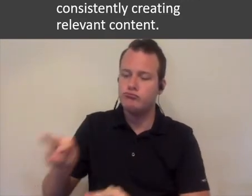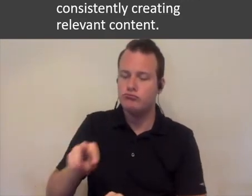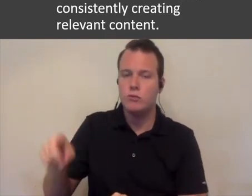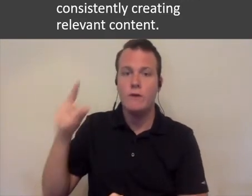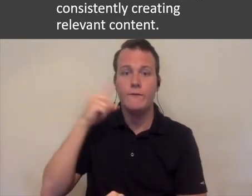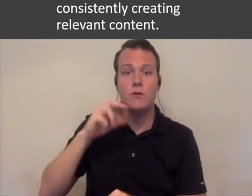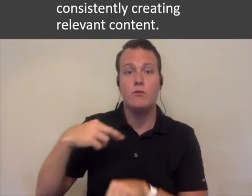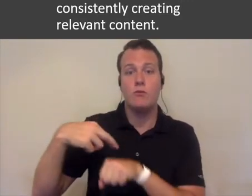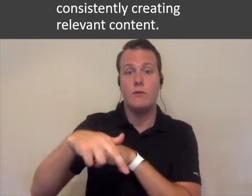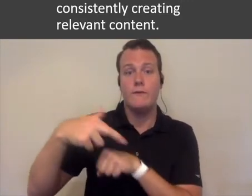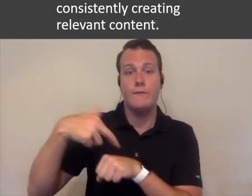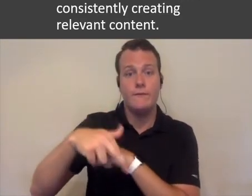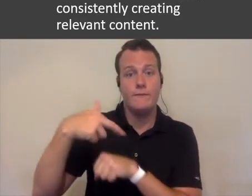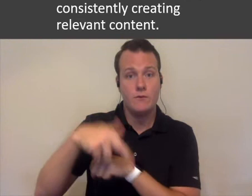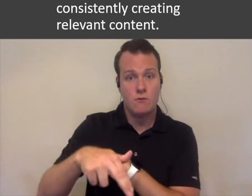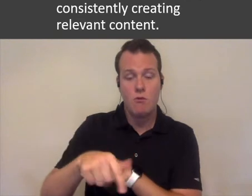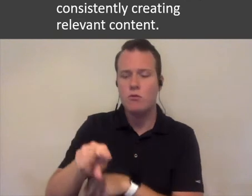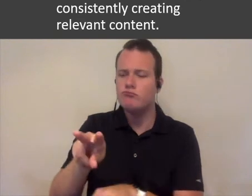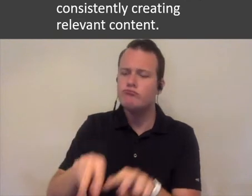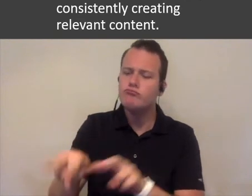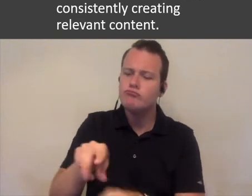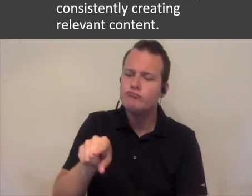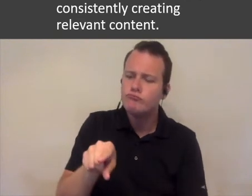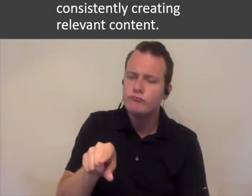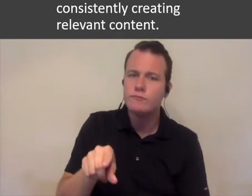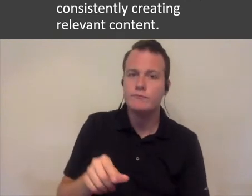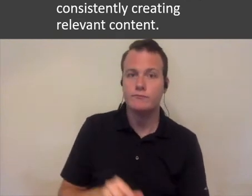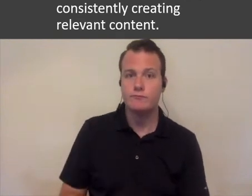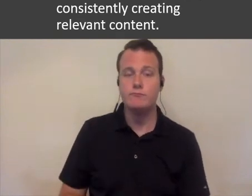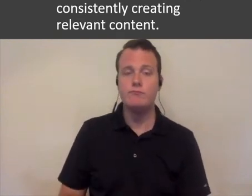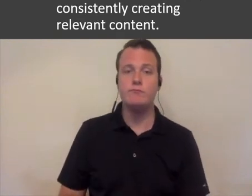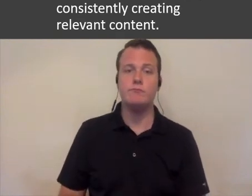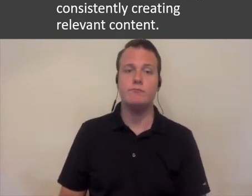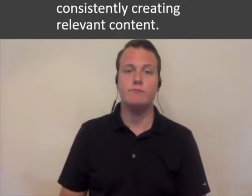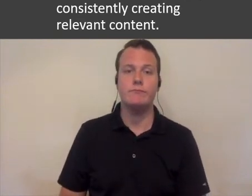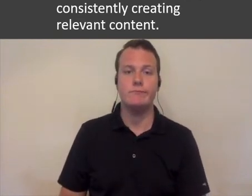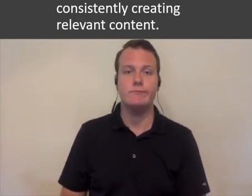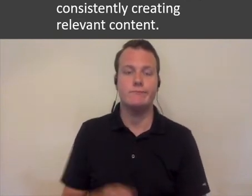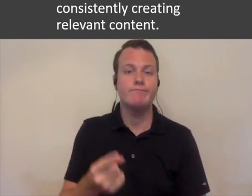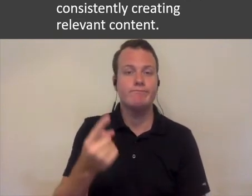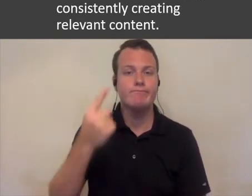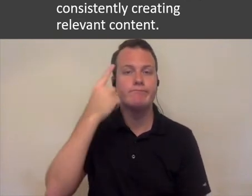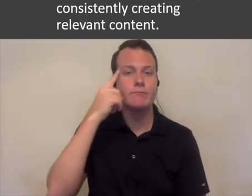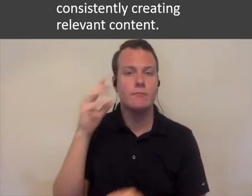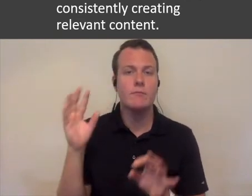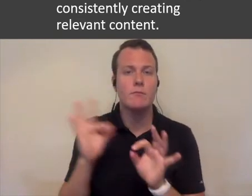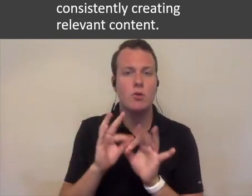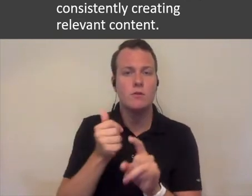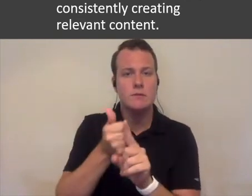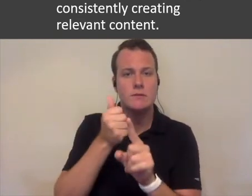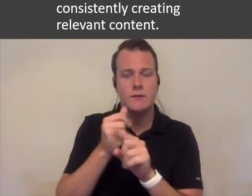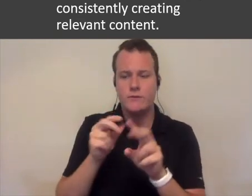referral sources. And so you want to look at what is on your website.